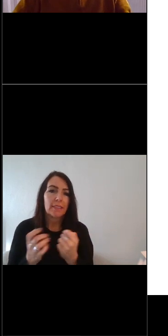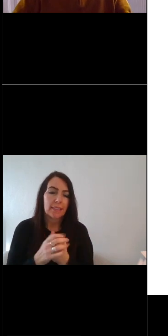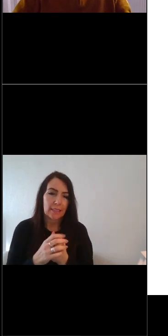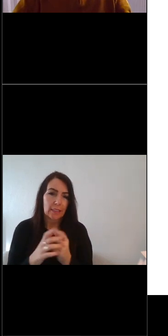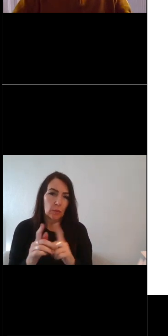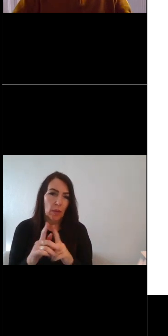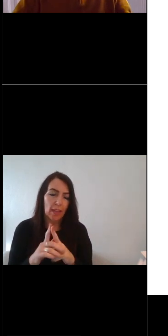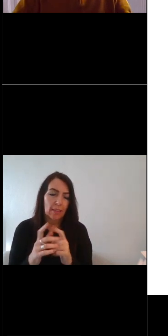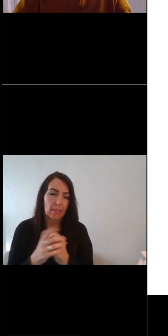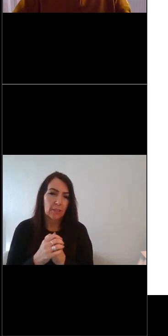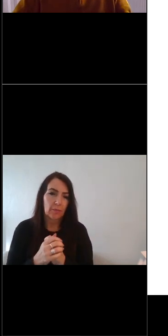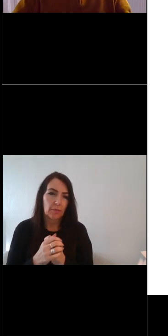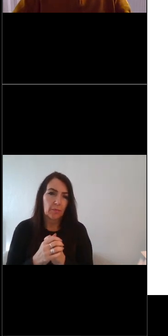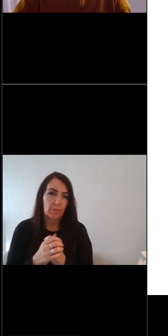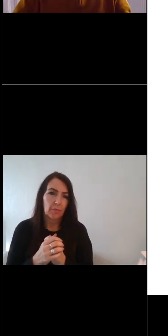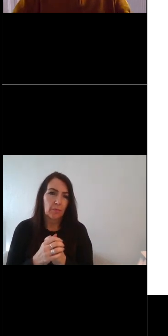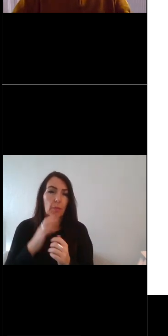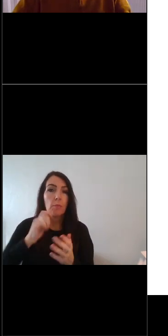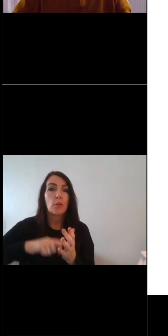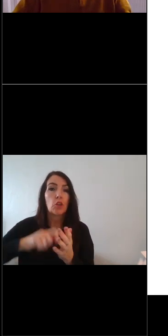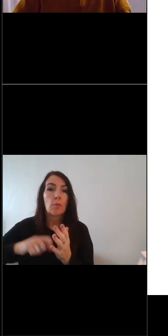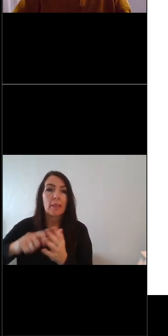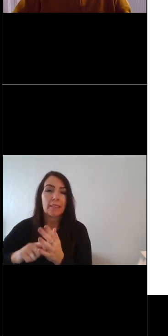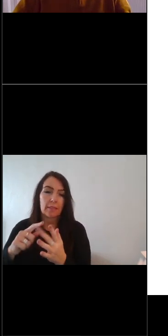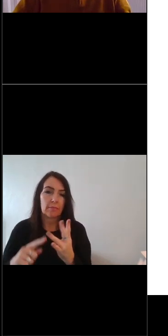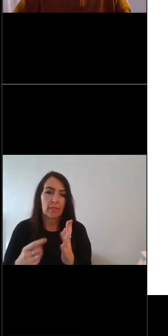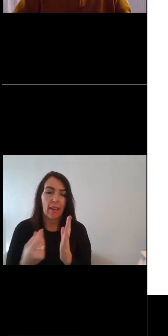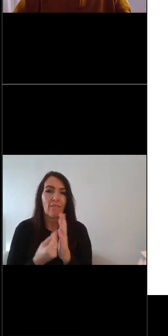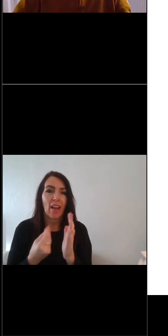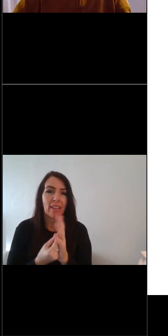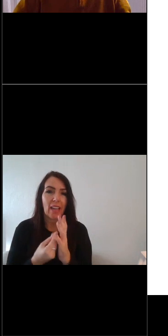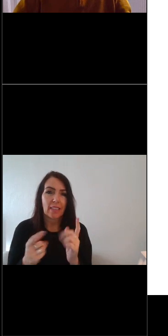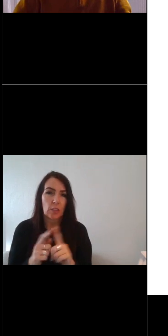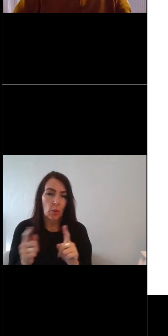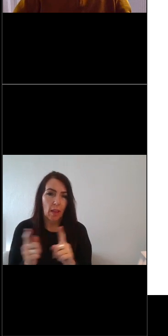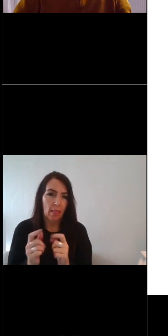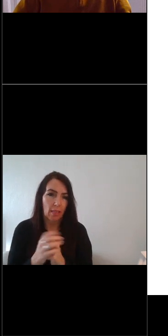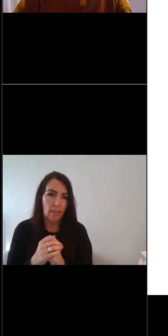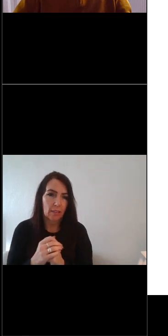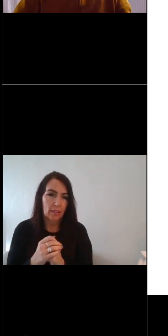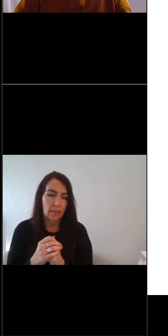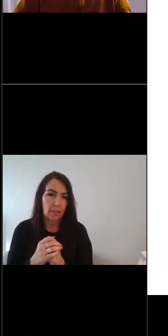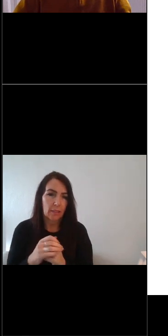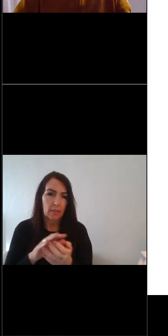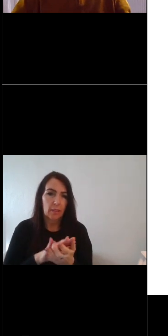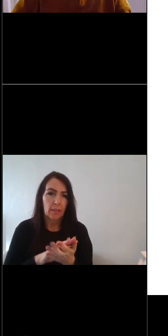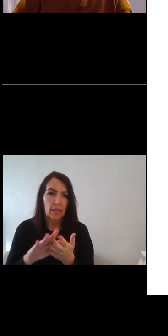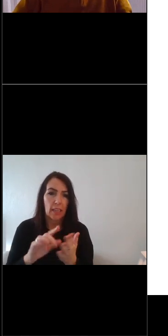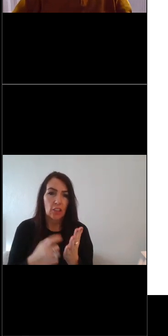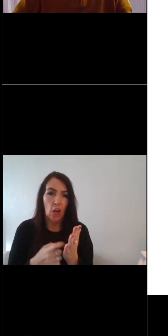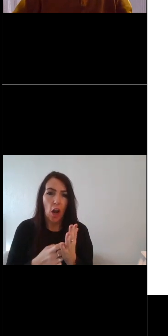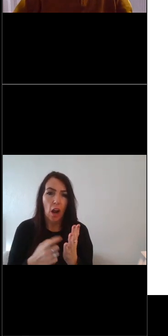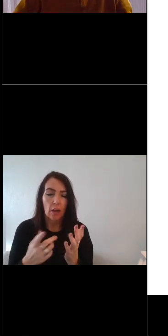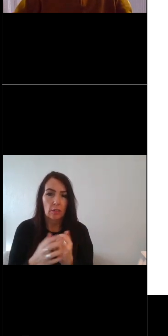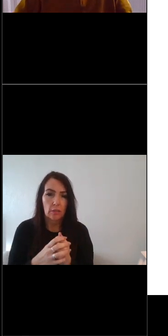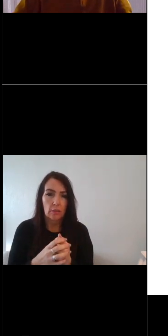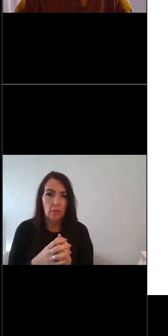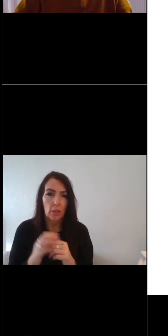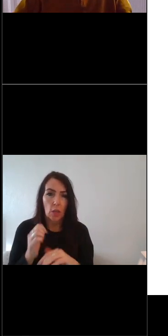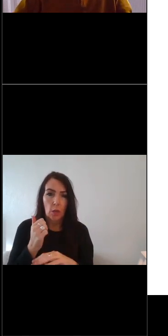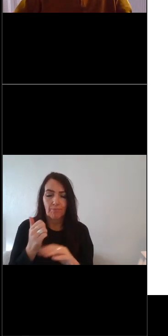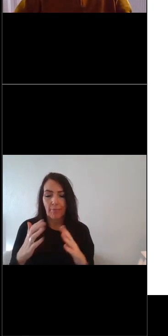organisation. People in procurement and finance are obviously key to that. And where you're starting to talk about home-based